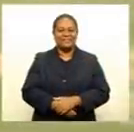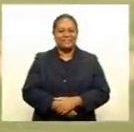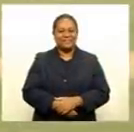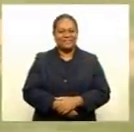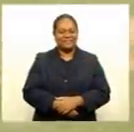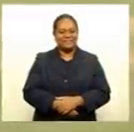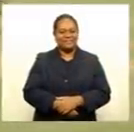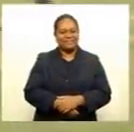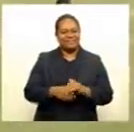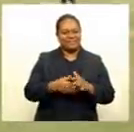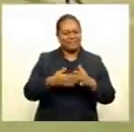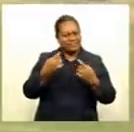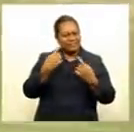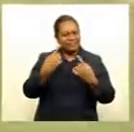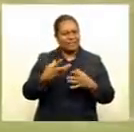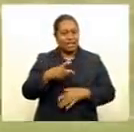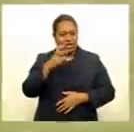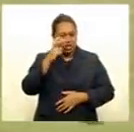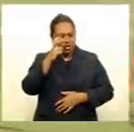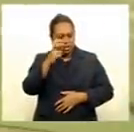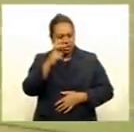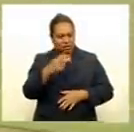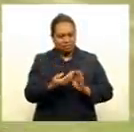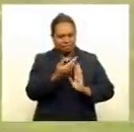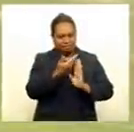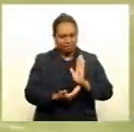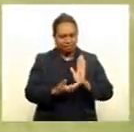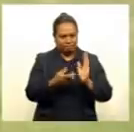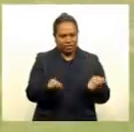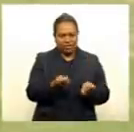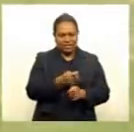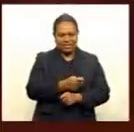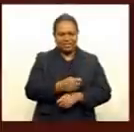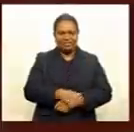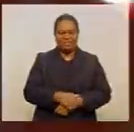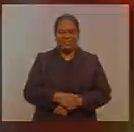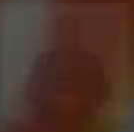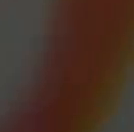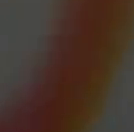And F8 has set strict conditions for transfers. Details coming up.